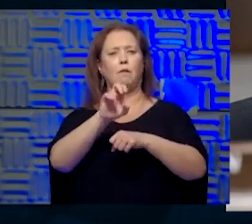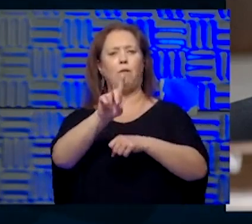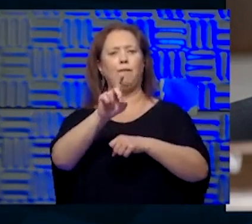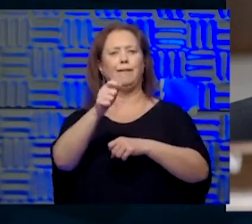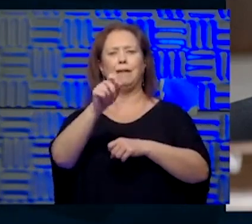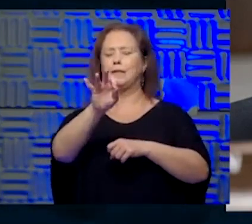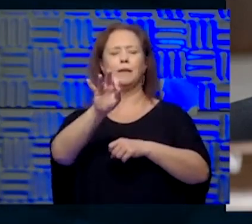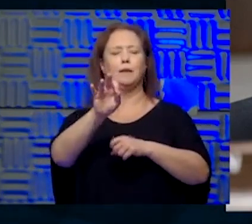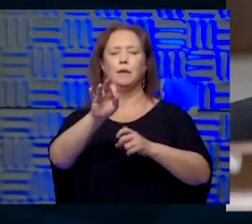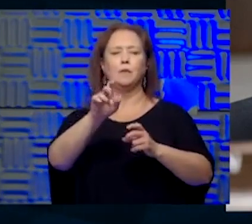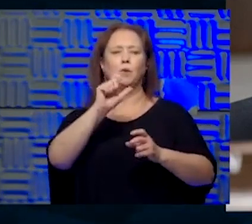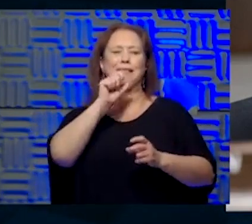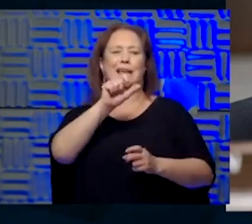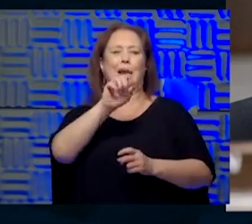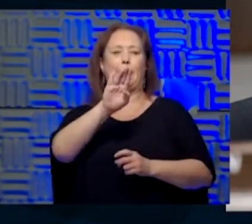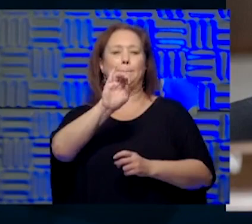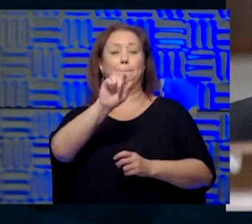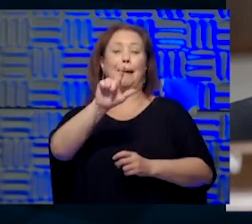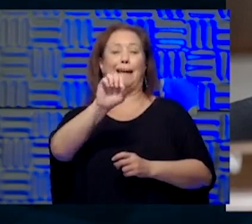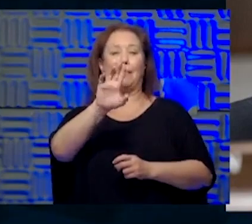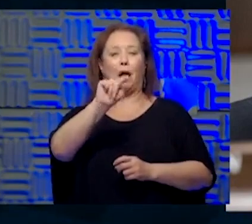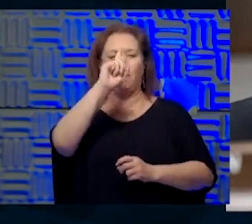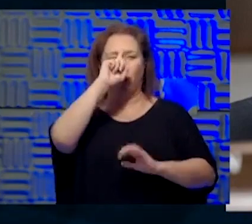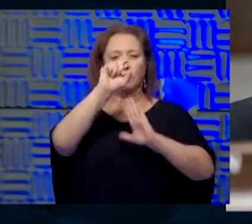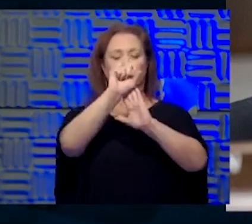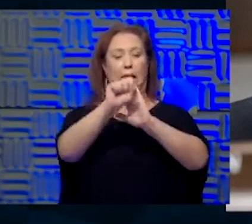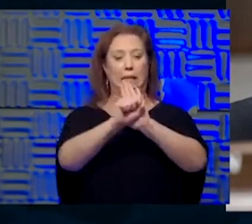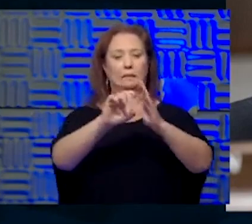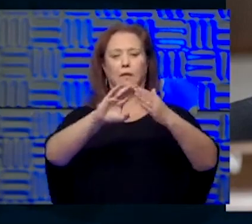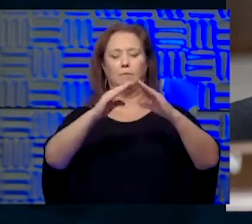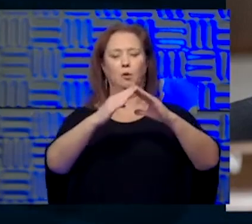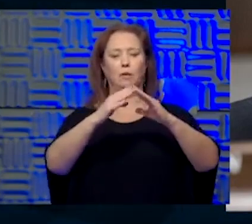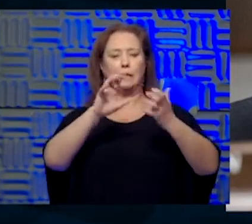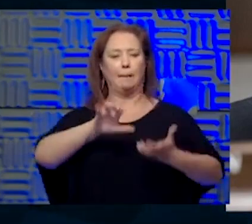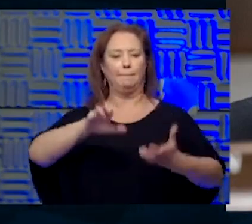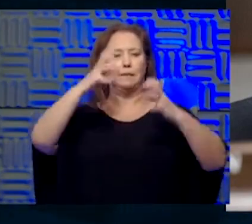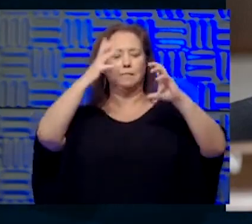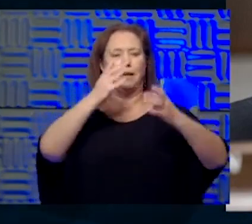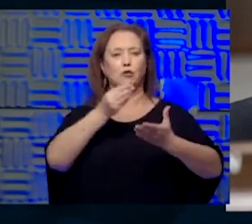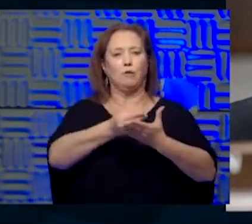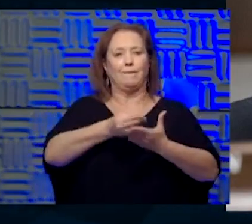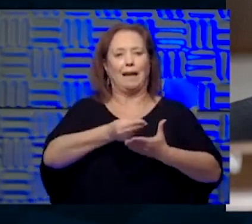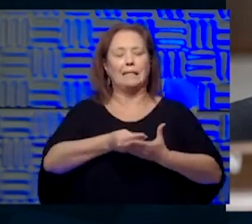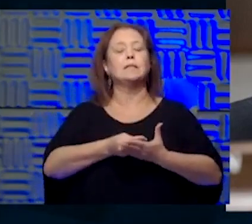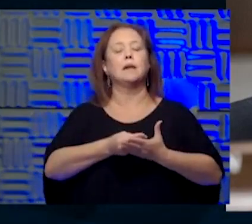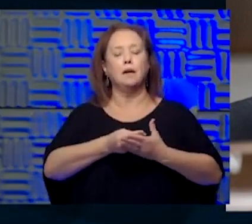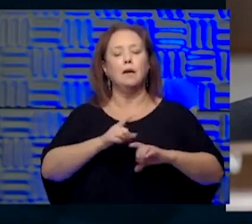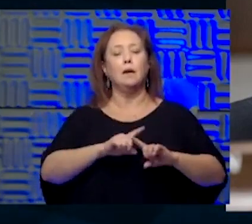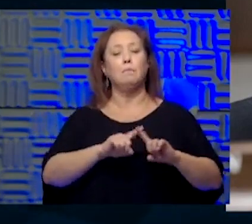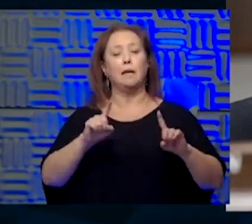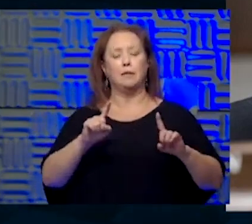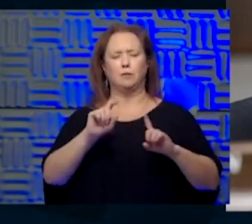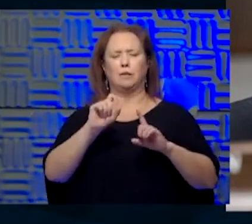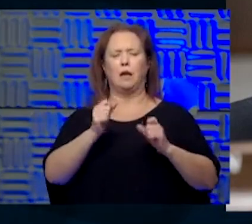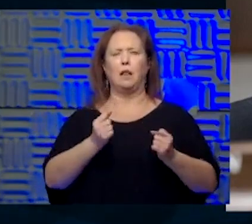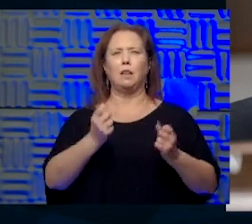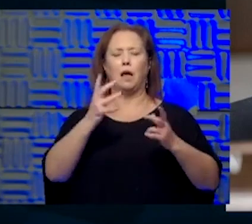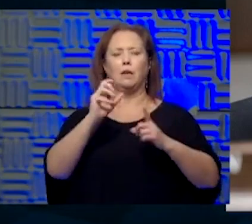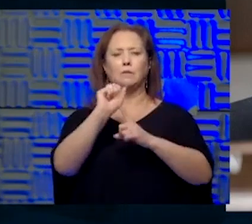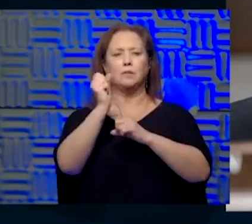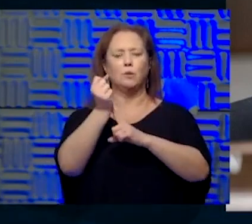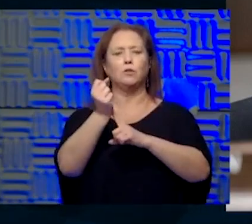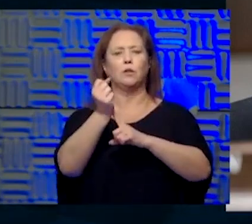not a, quote, bailout for states and communities who've mismanaged their finances, but there's a lot of circumstances where the loss